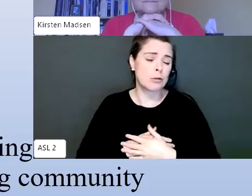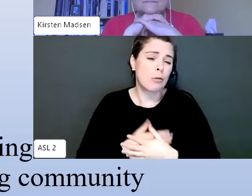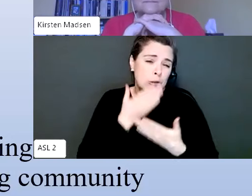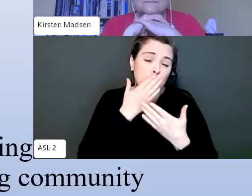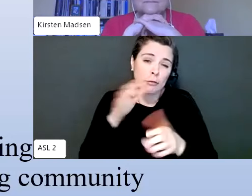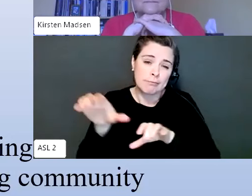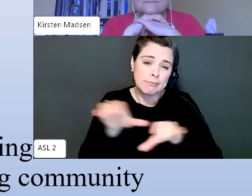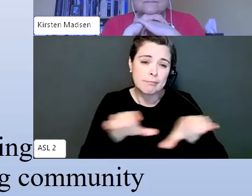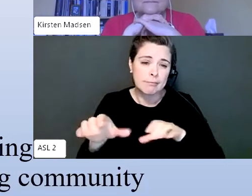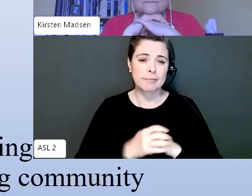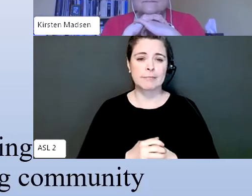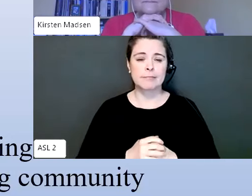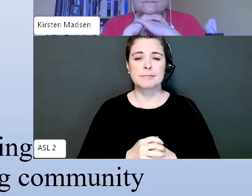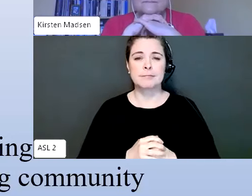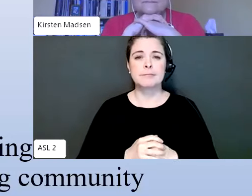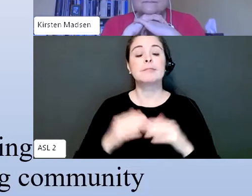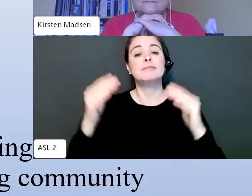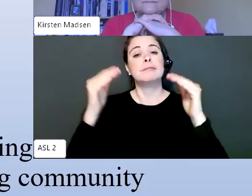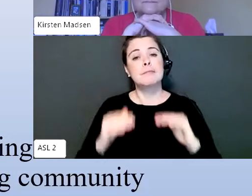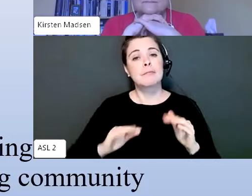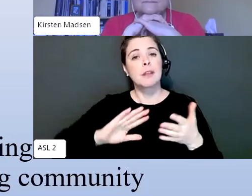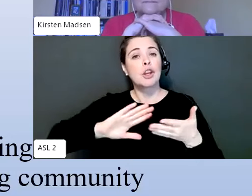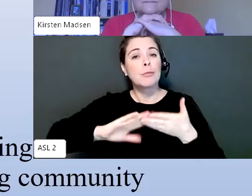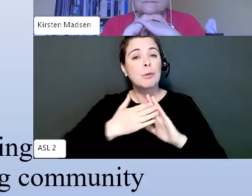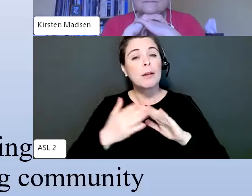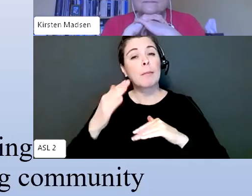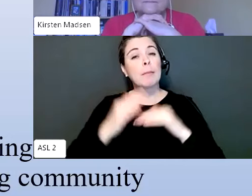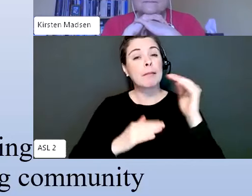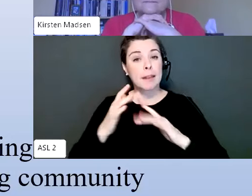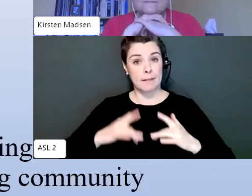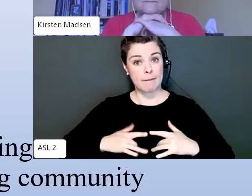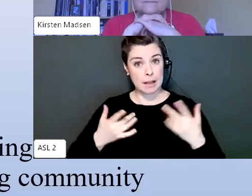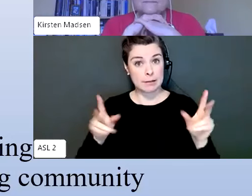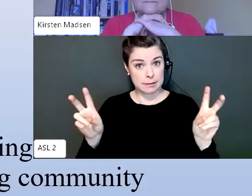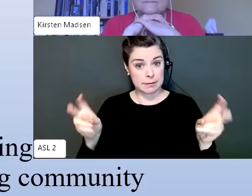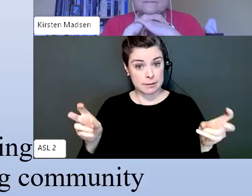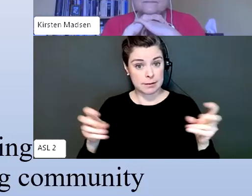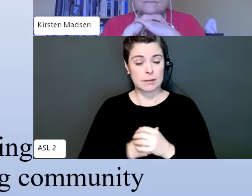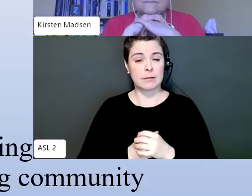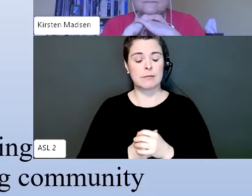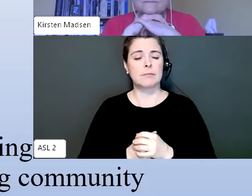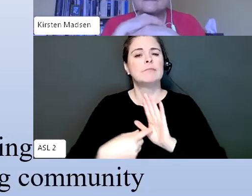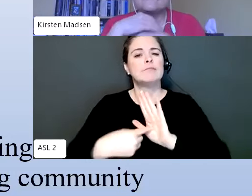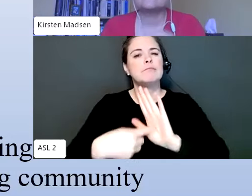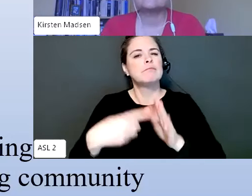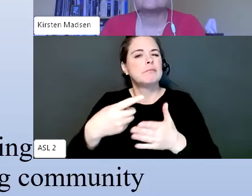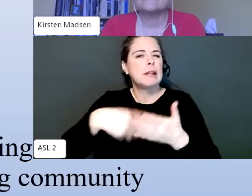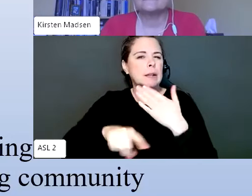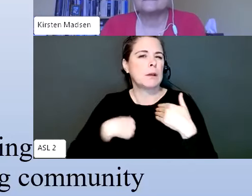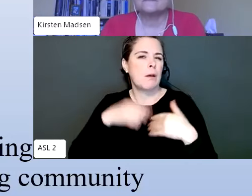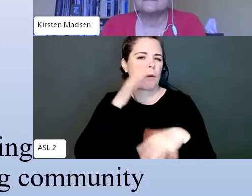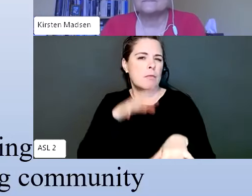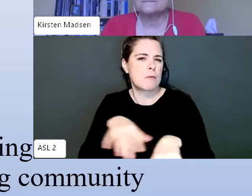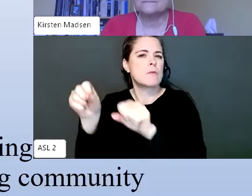the community building events. So for example, I'm going to be doing a session next week that features New